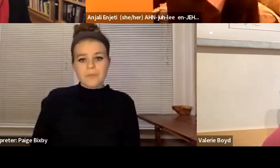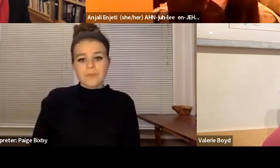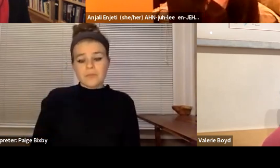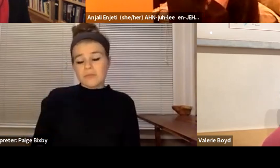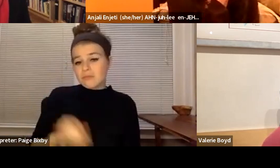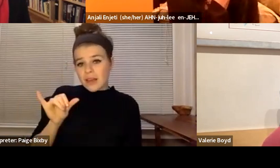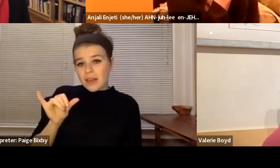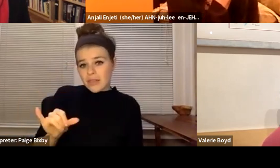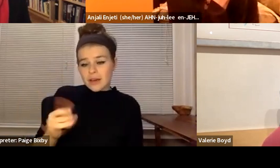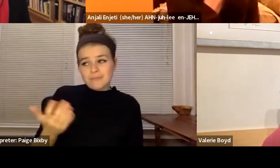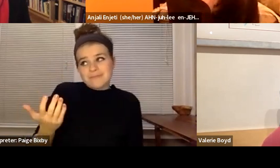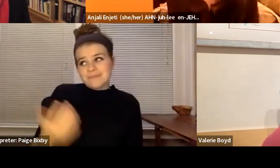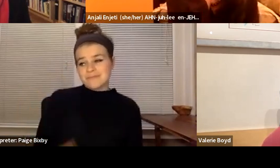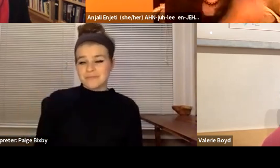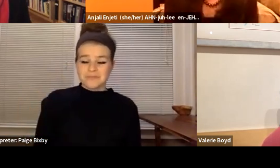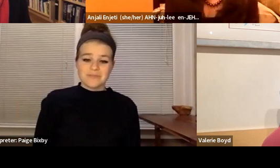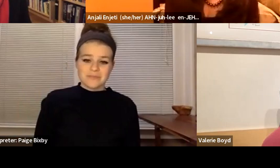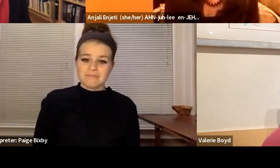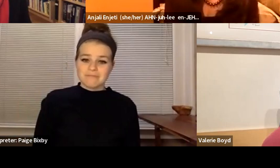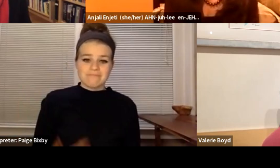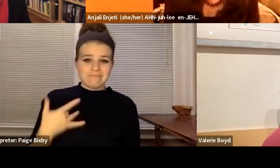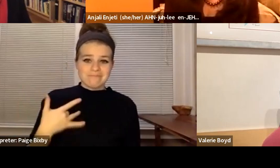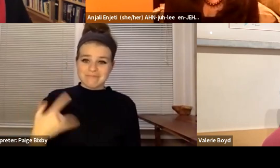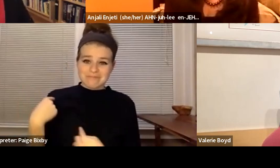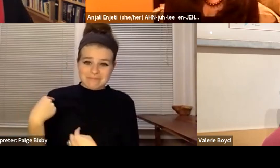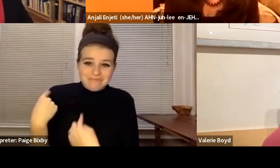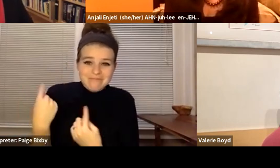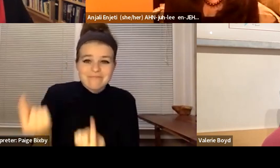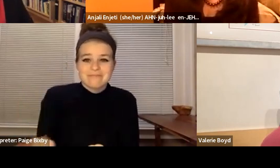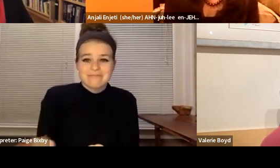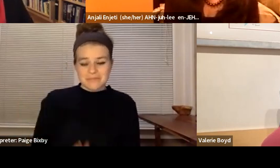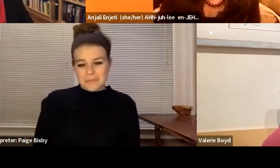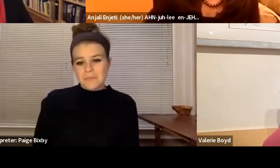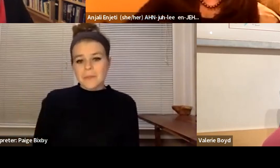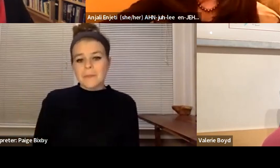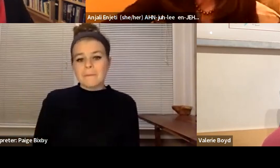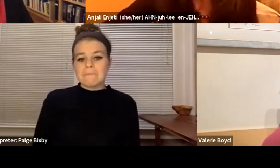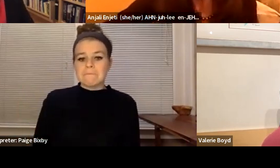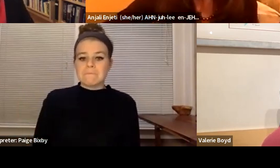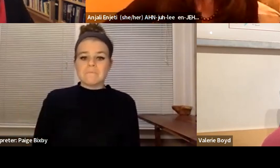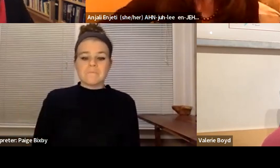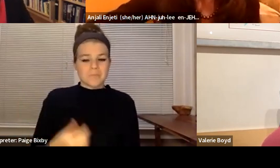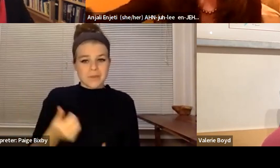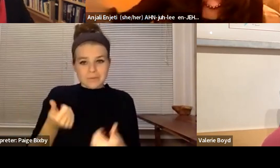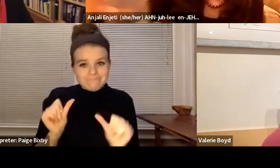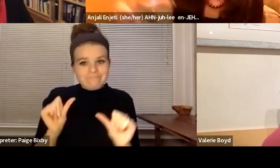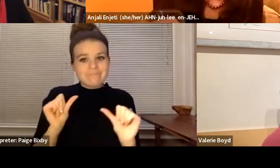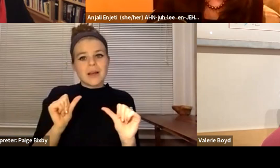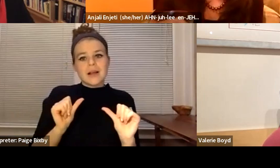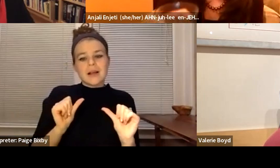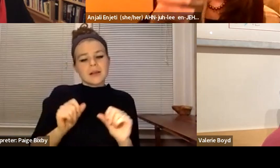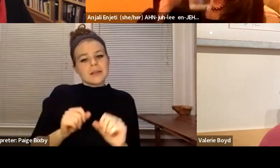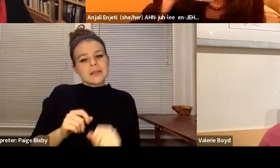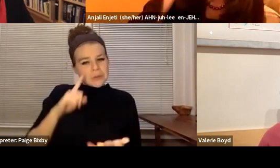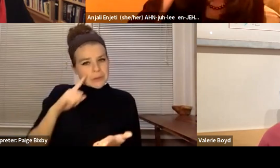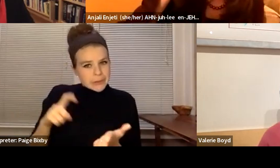just an age old endeavor and adventure. And you see that